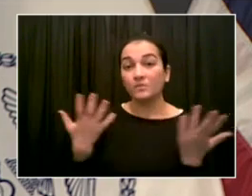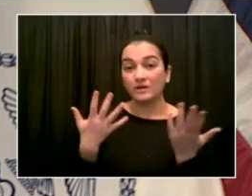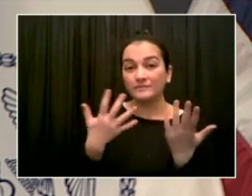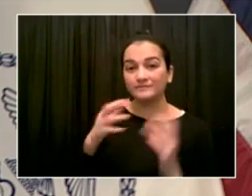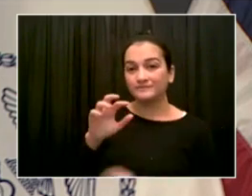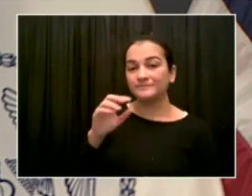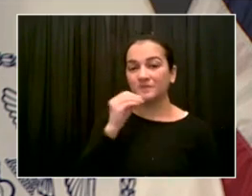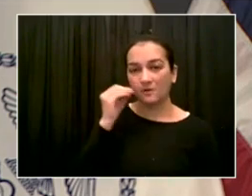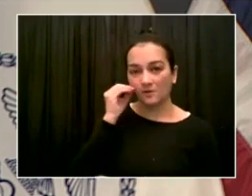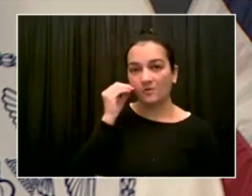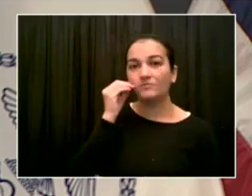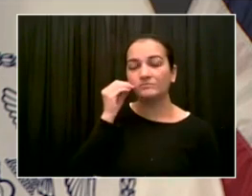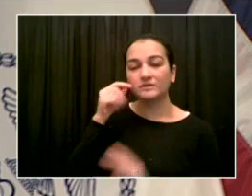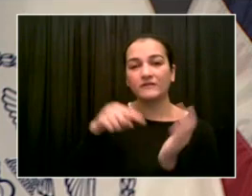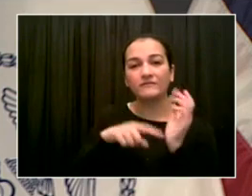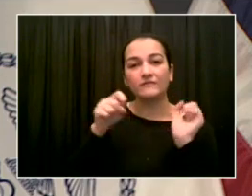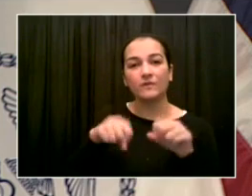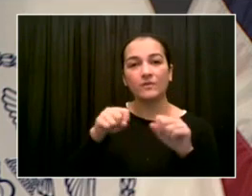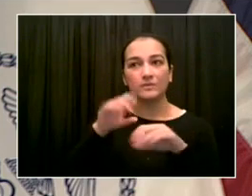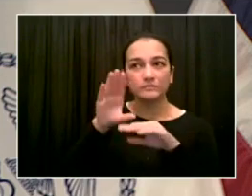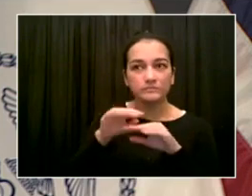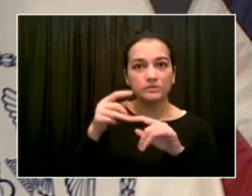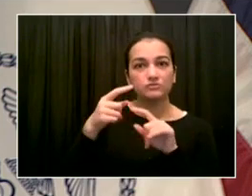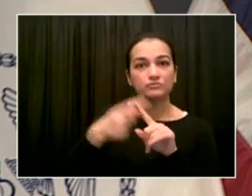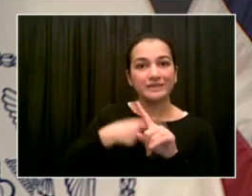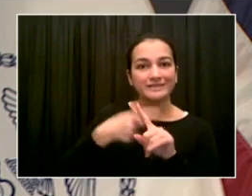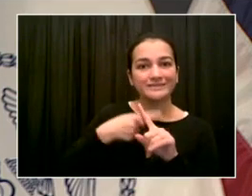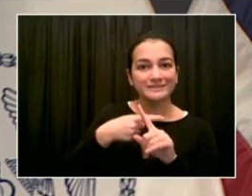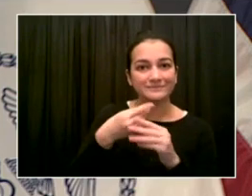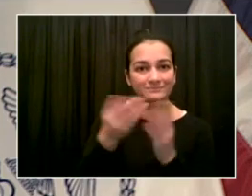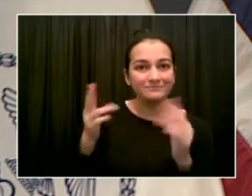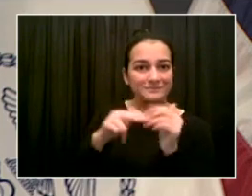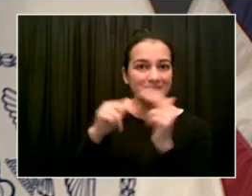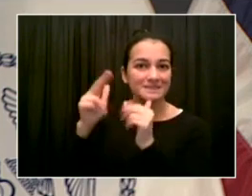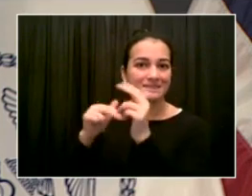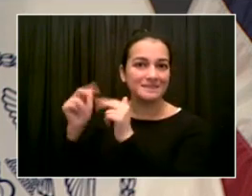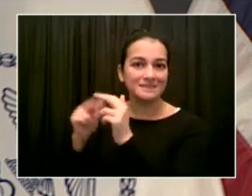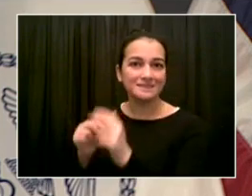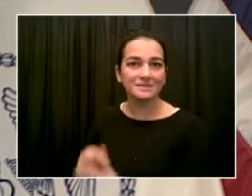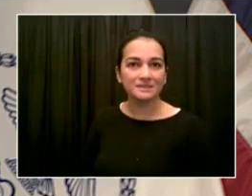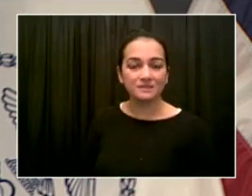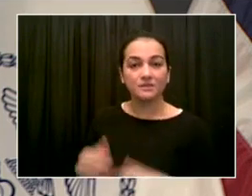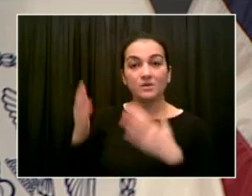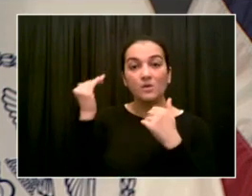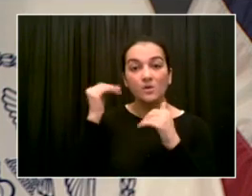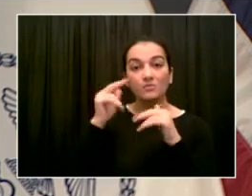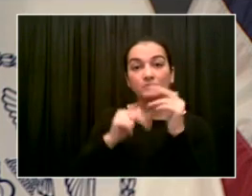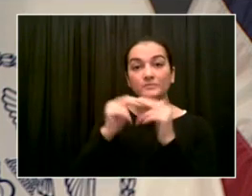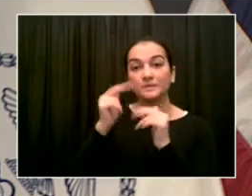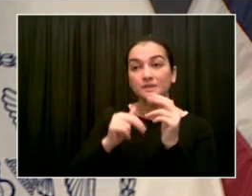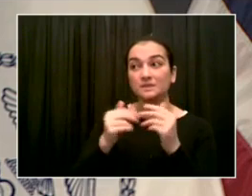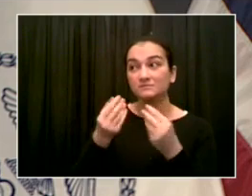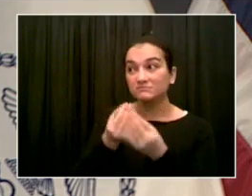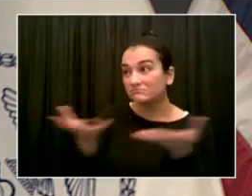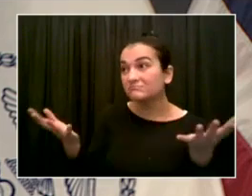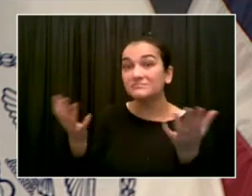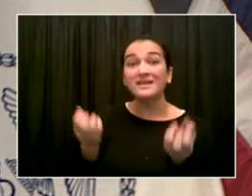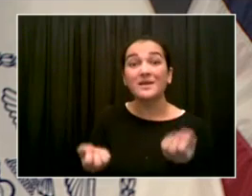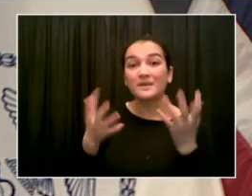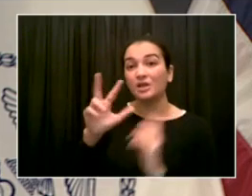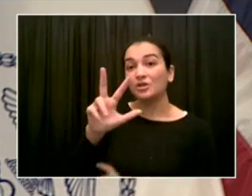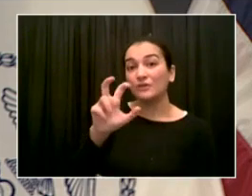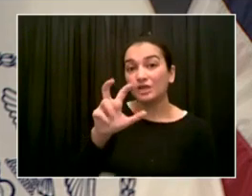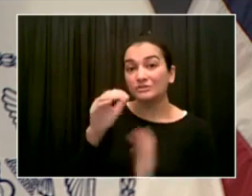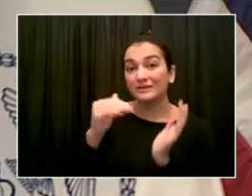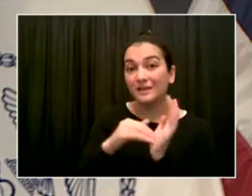reach 300,000 families, about 700,000 or more New Yorkers by the time it's finished. This is